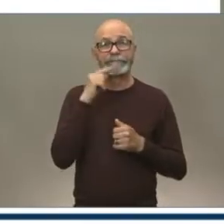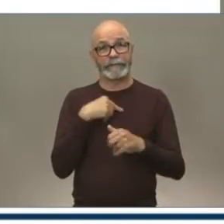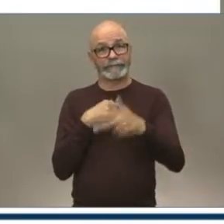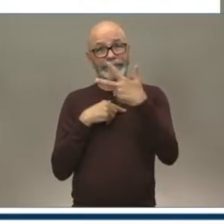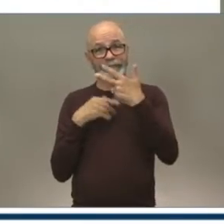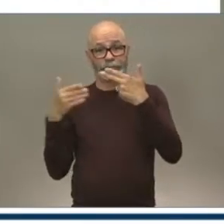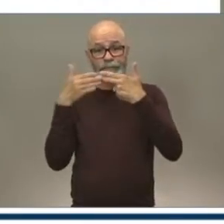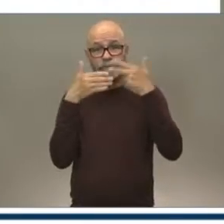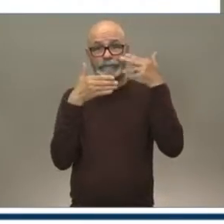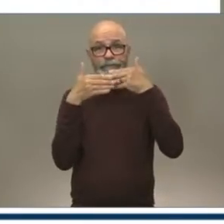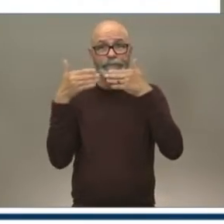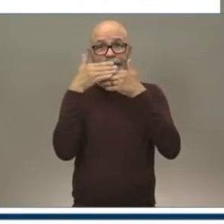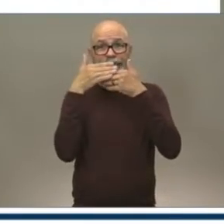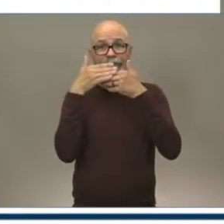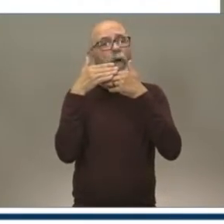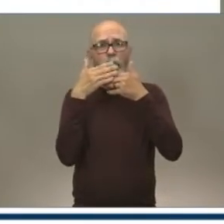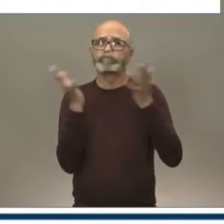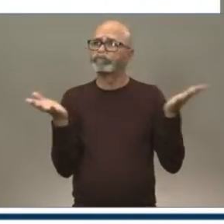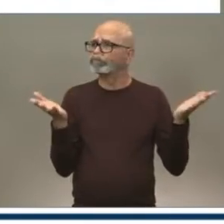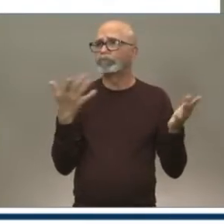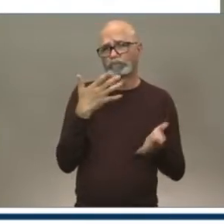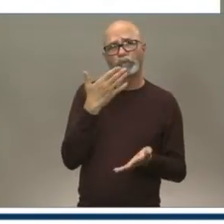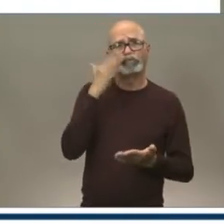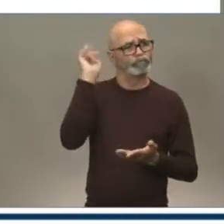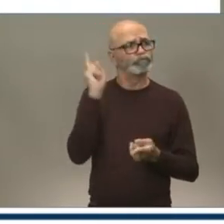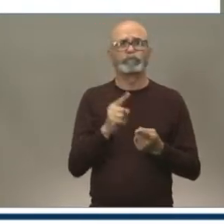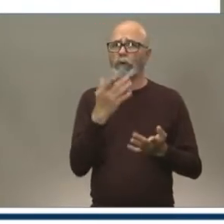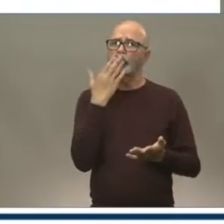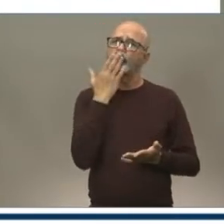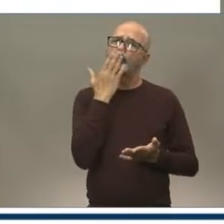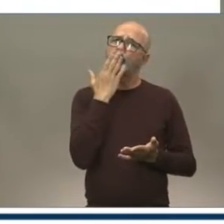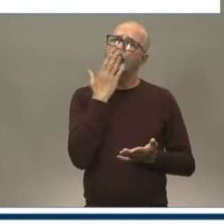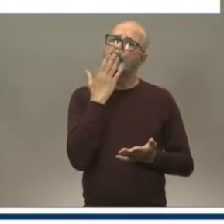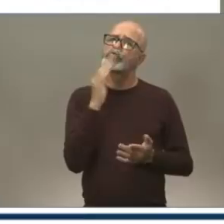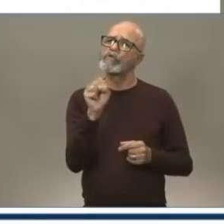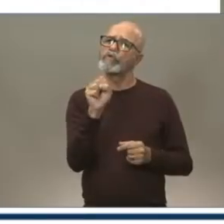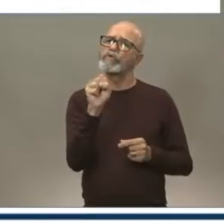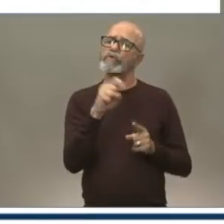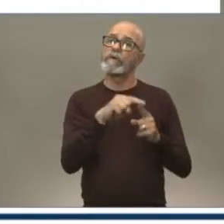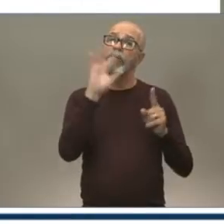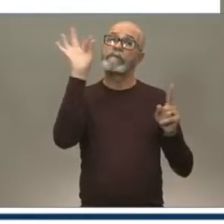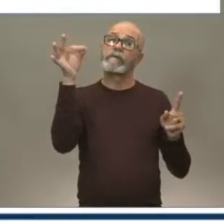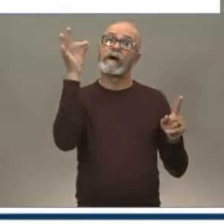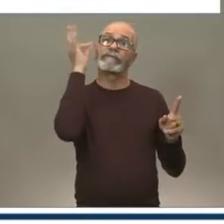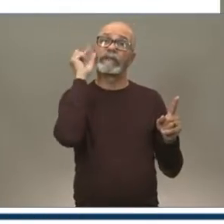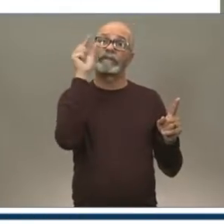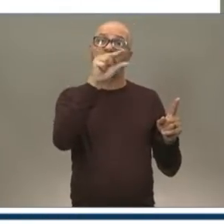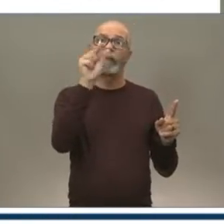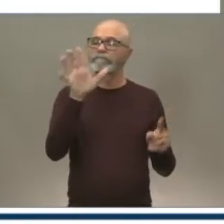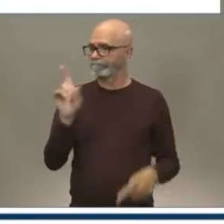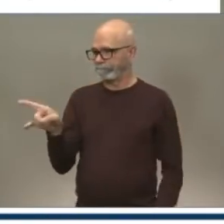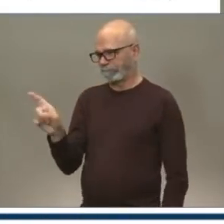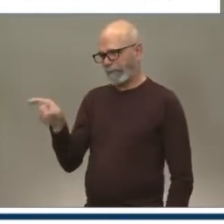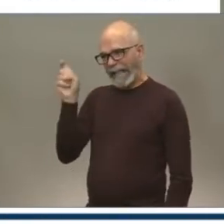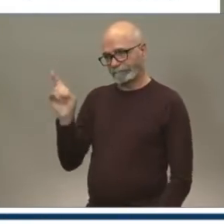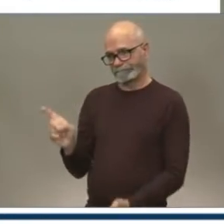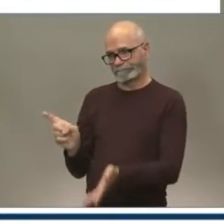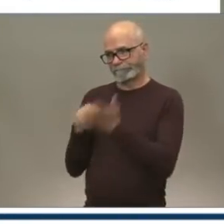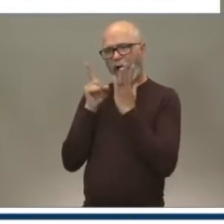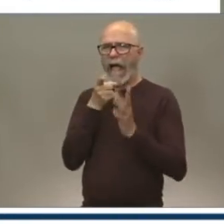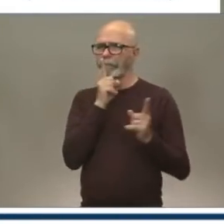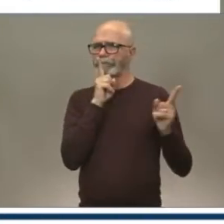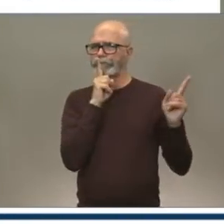not mandating that. No province nor is the federal government saying that you have to have a 3-layer mask. So we're